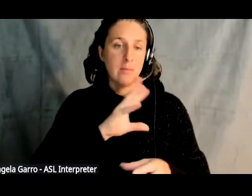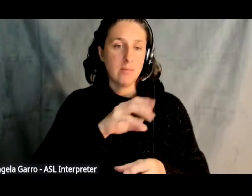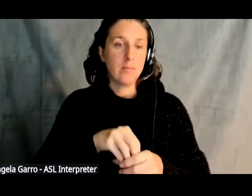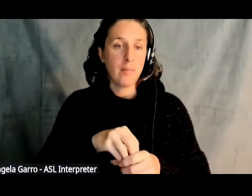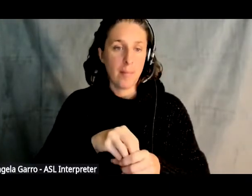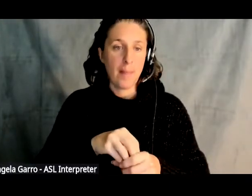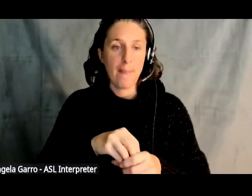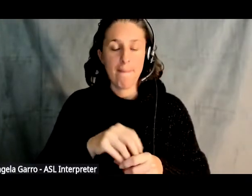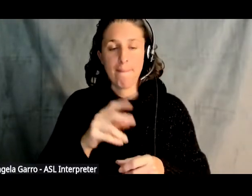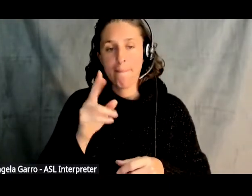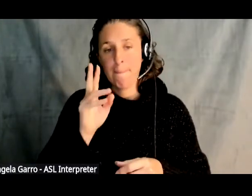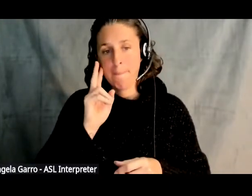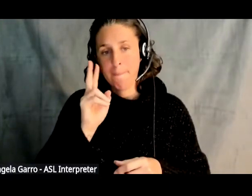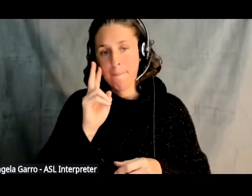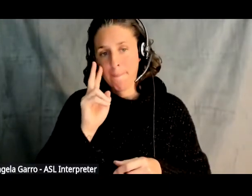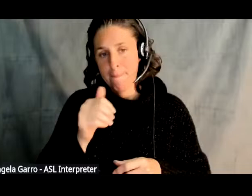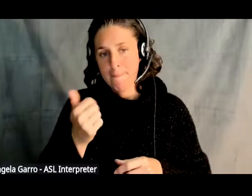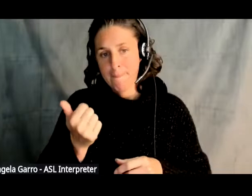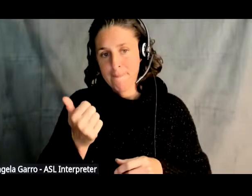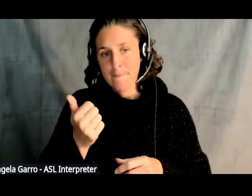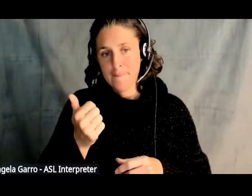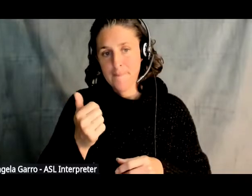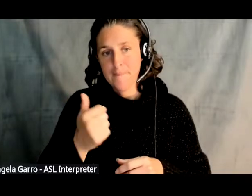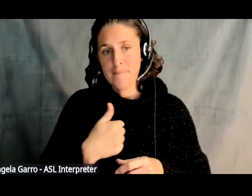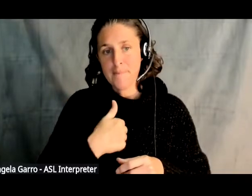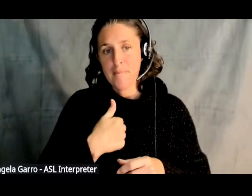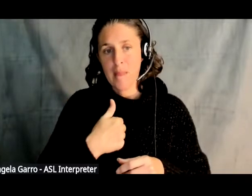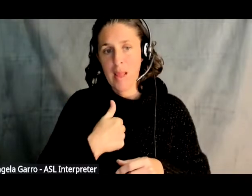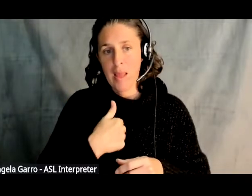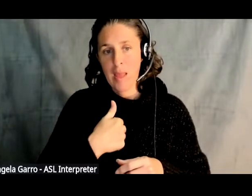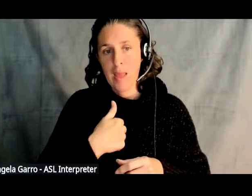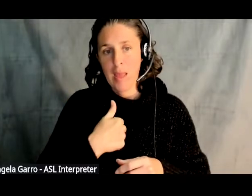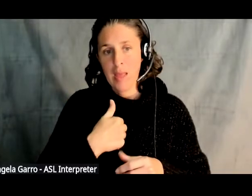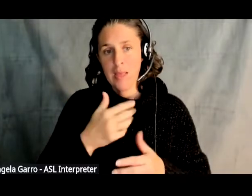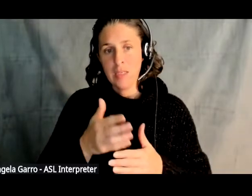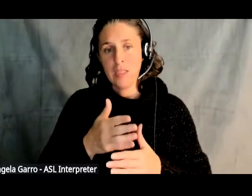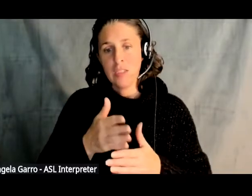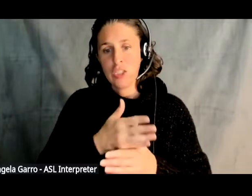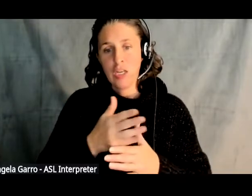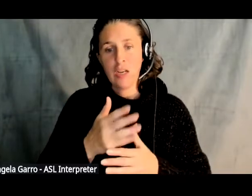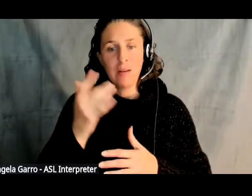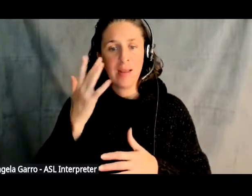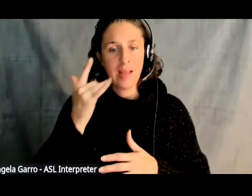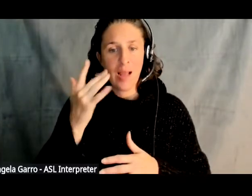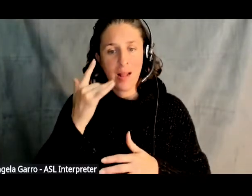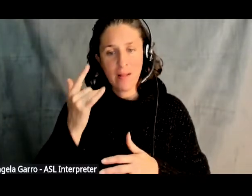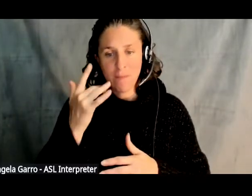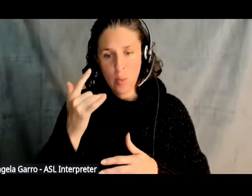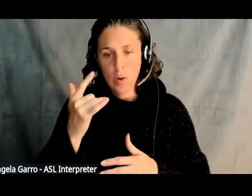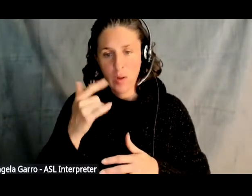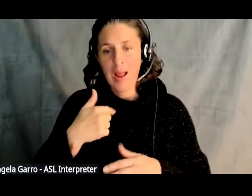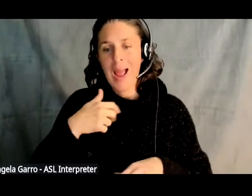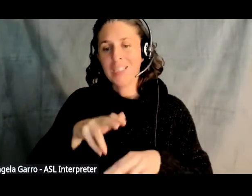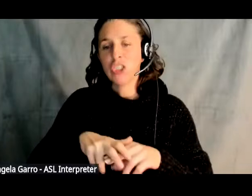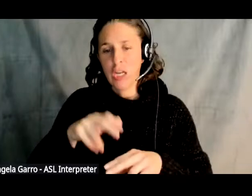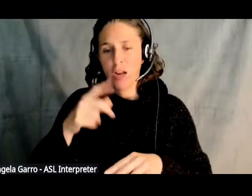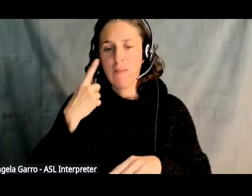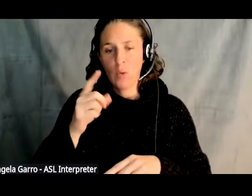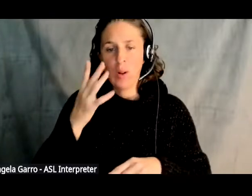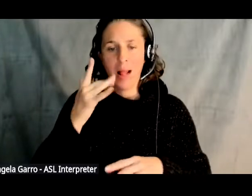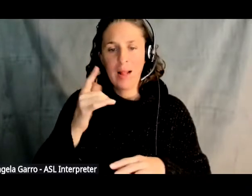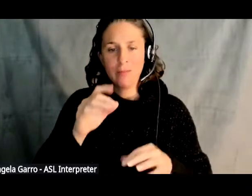Let's see, I chair the California State Independent Living Council through their governor's office, and